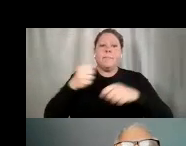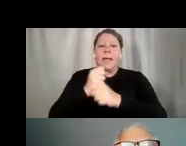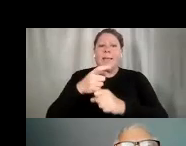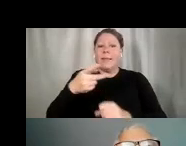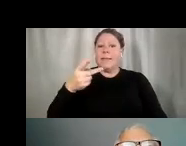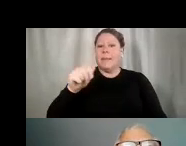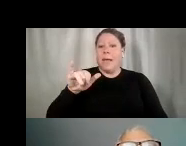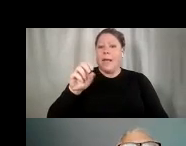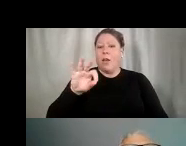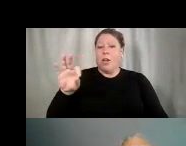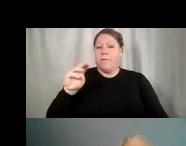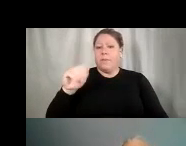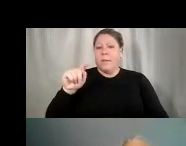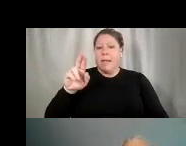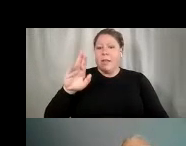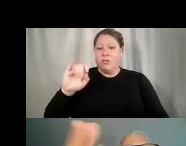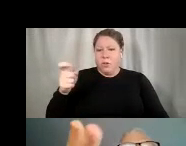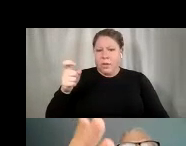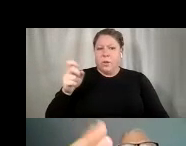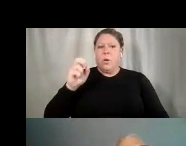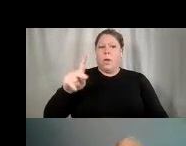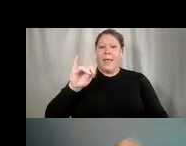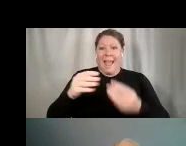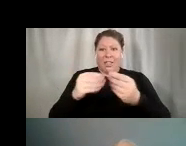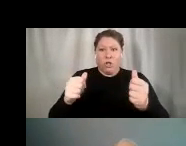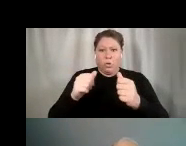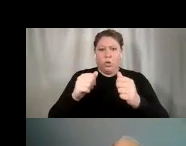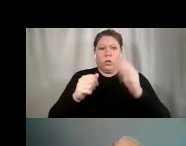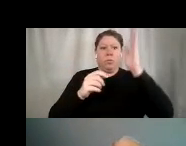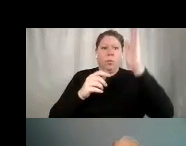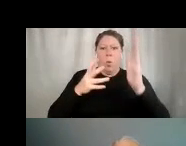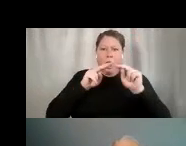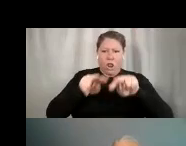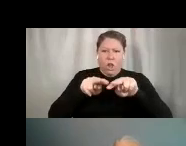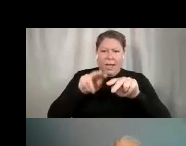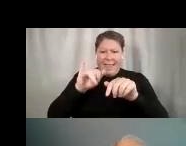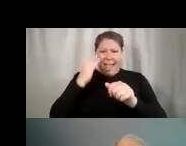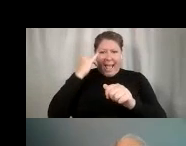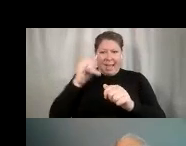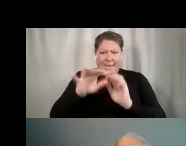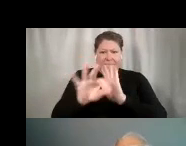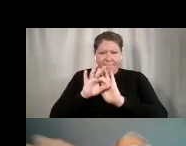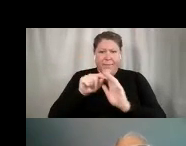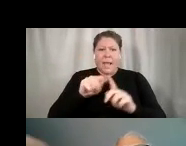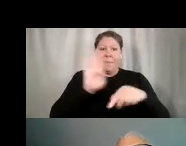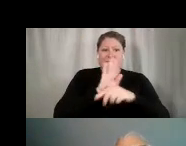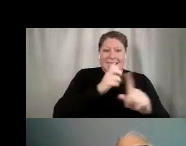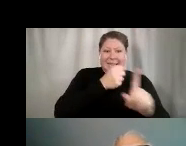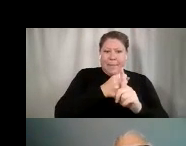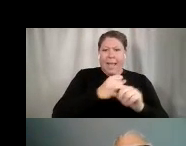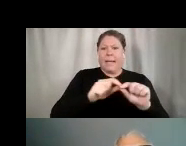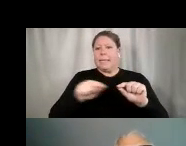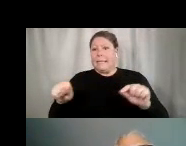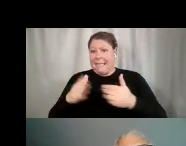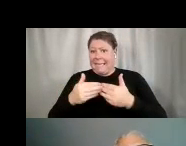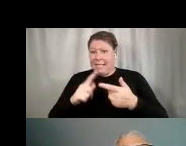in two different ways that is business impact and ease of implementation? It's just another way of being able